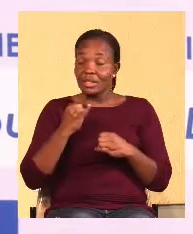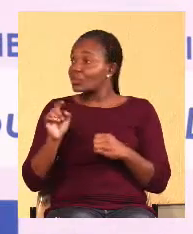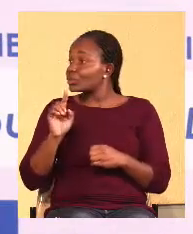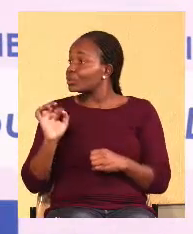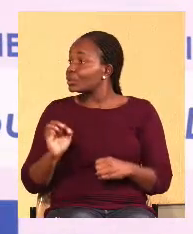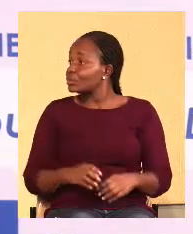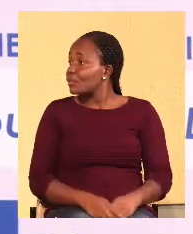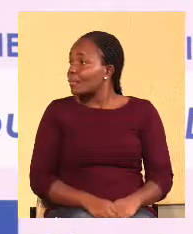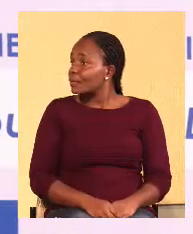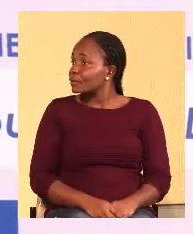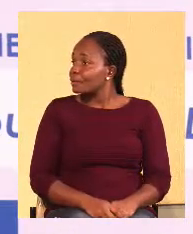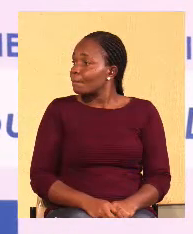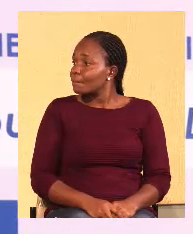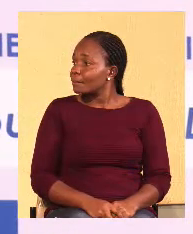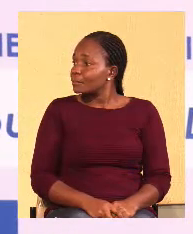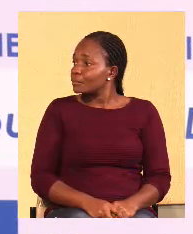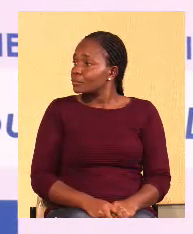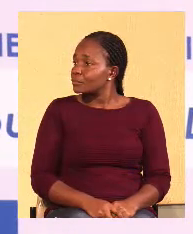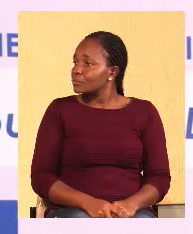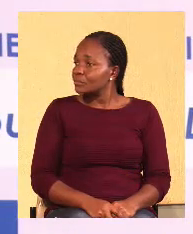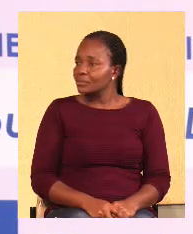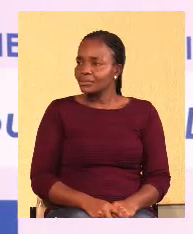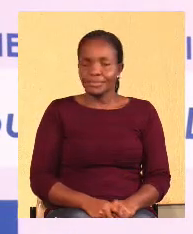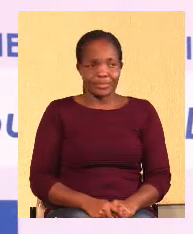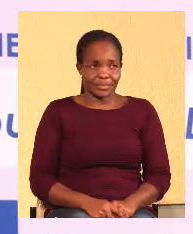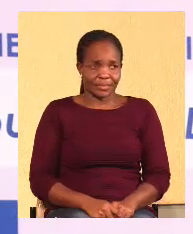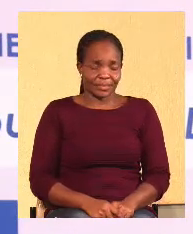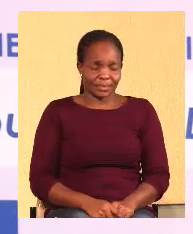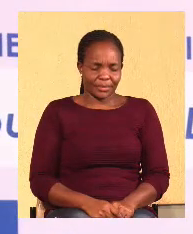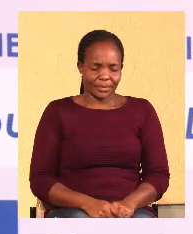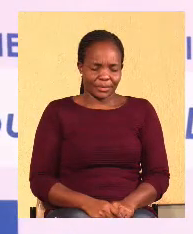And the question is, why do we call